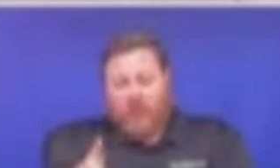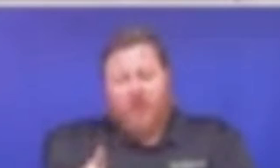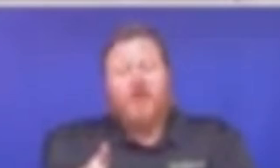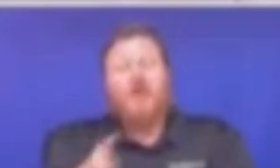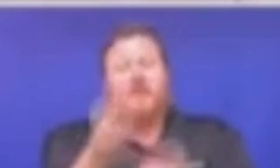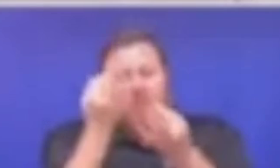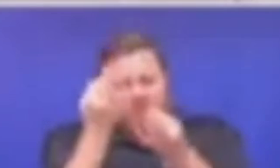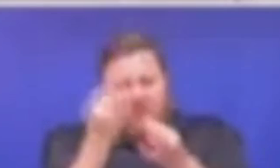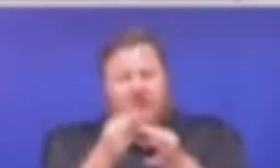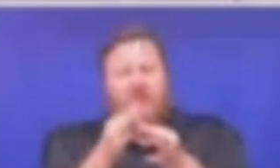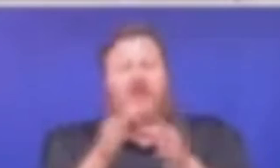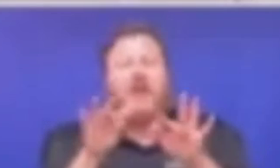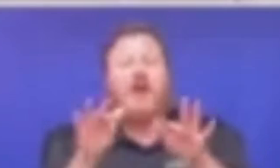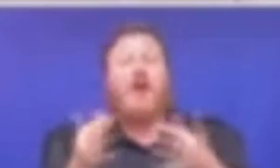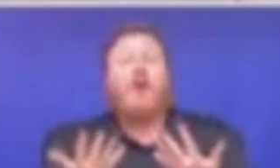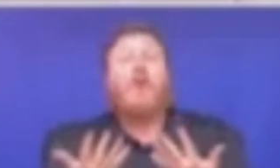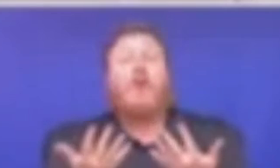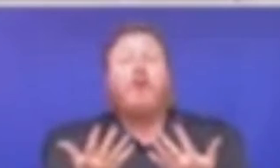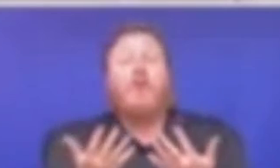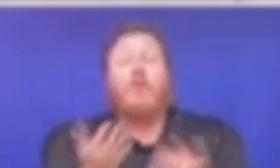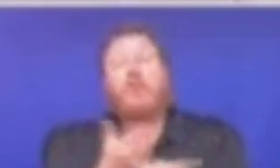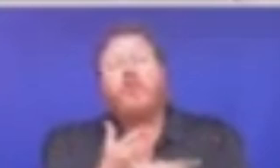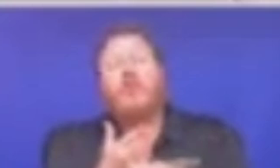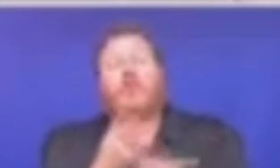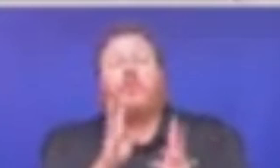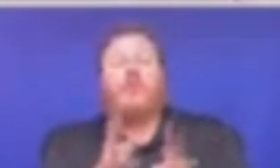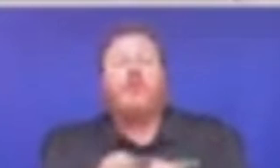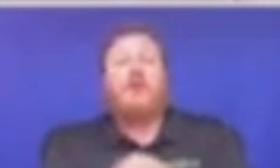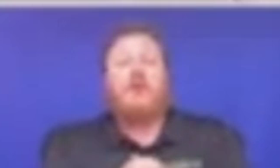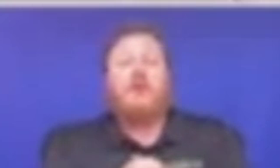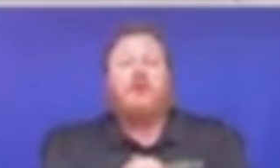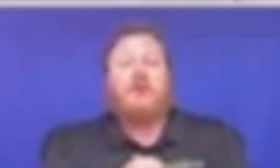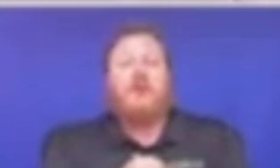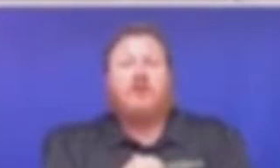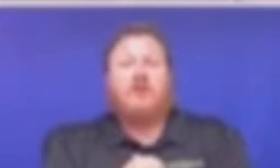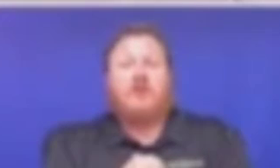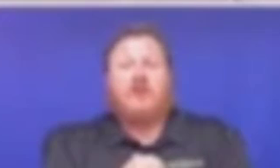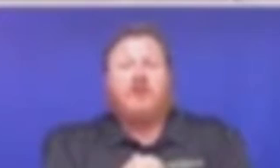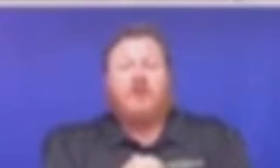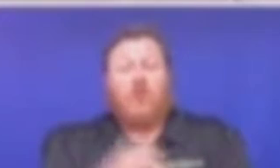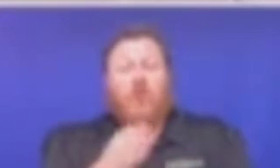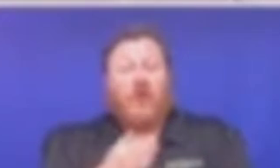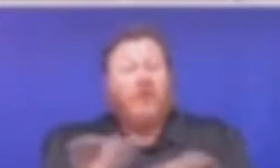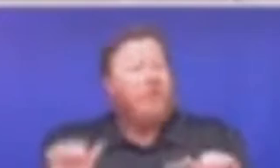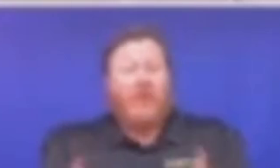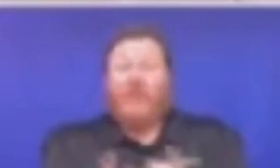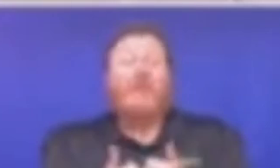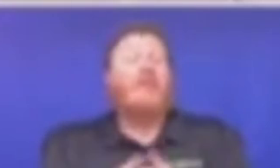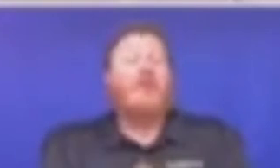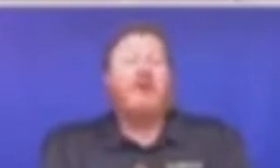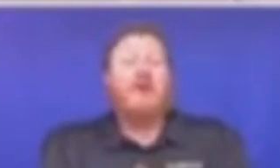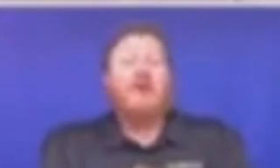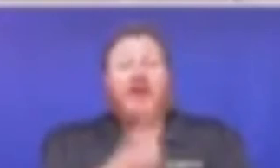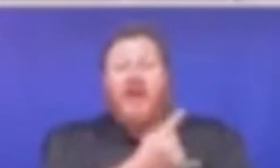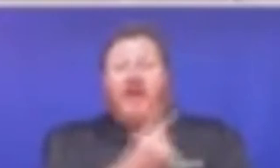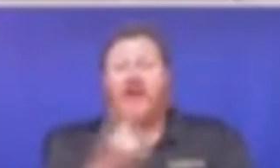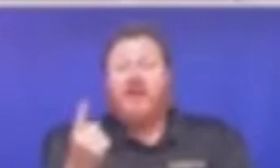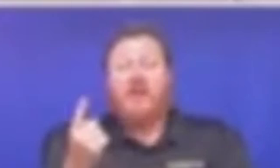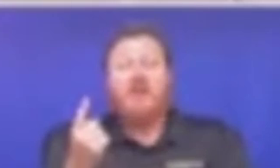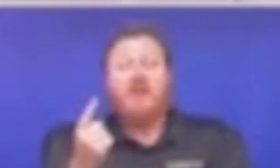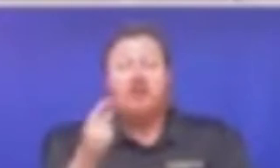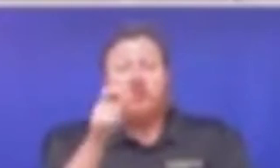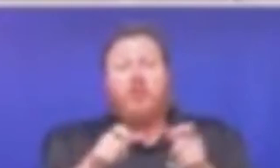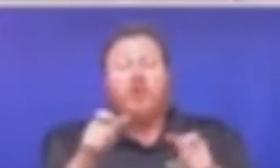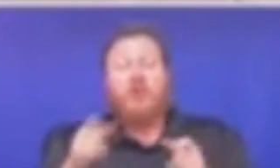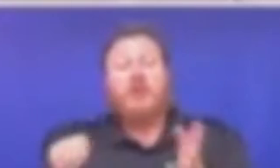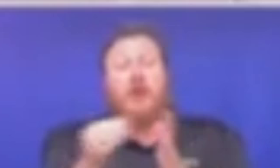precisely how that is working out. It is working out so well that everyone who's been